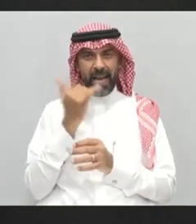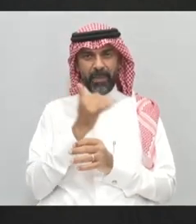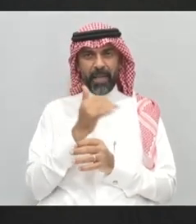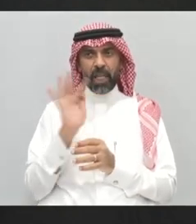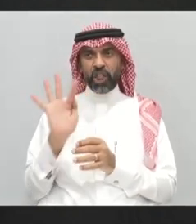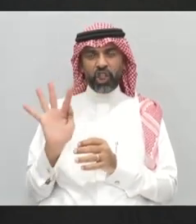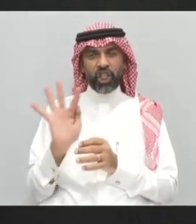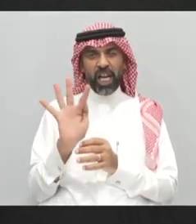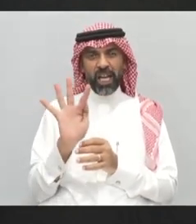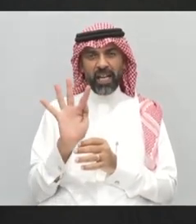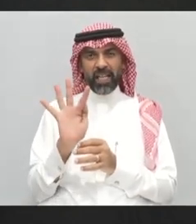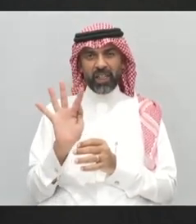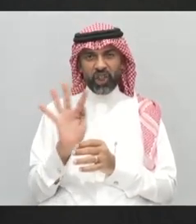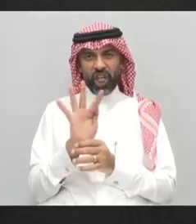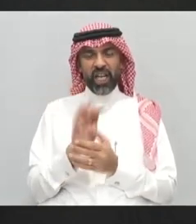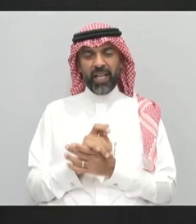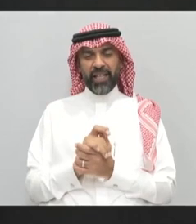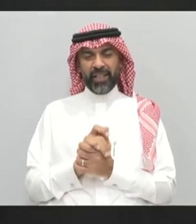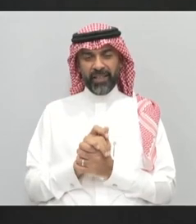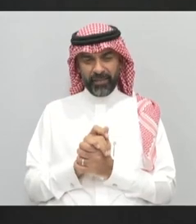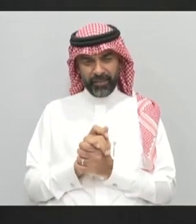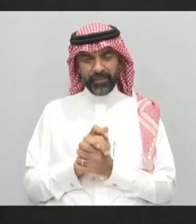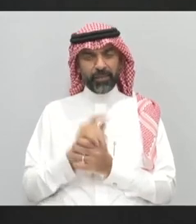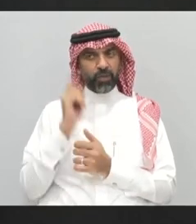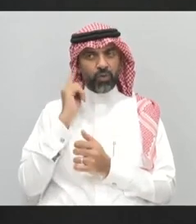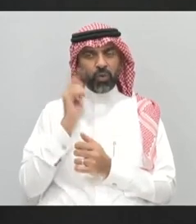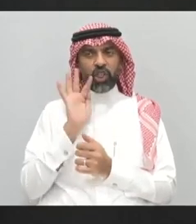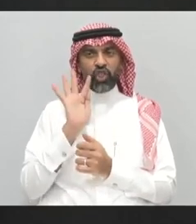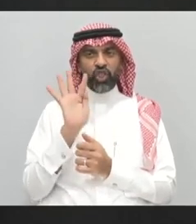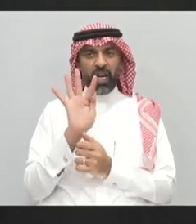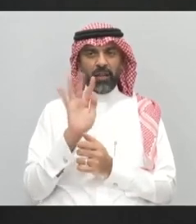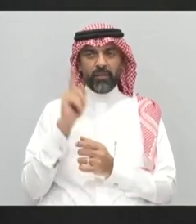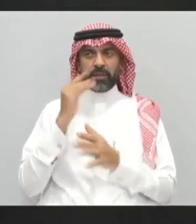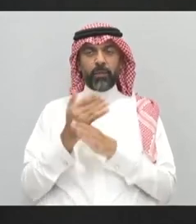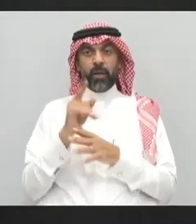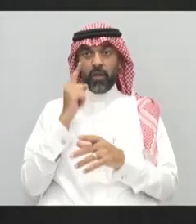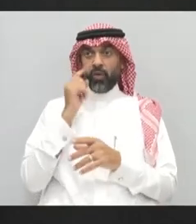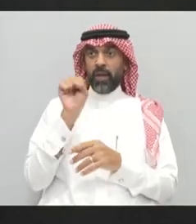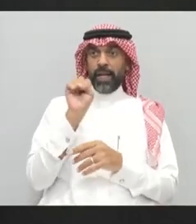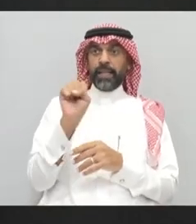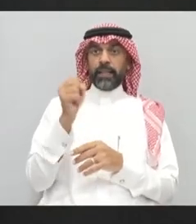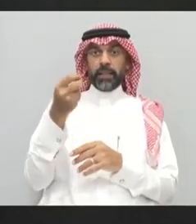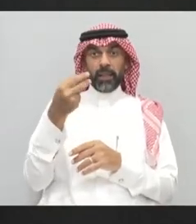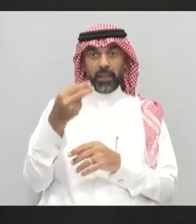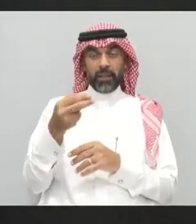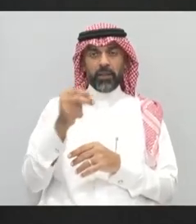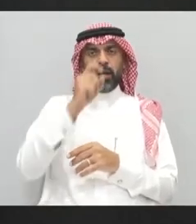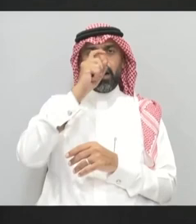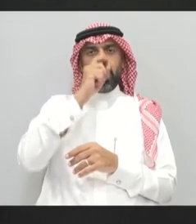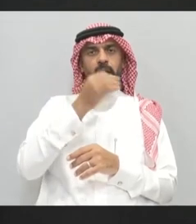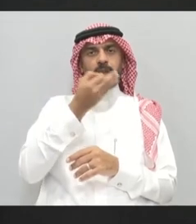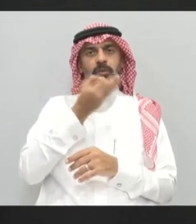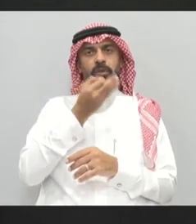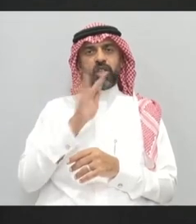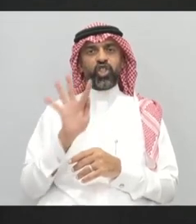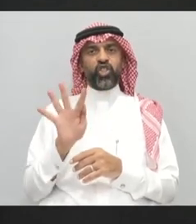S, H says sh, sh. Again, S, H says sh, sh.